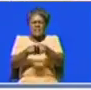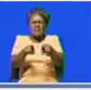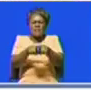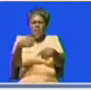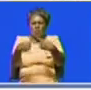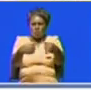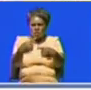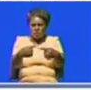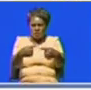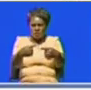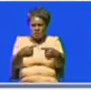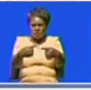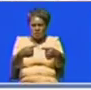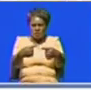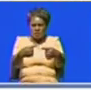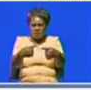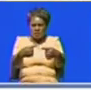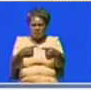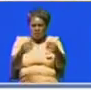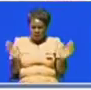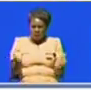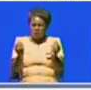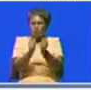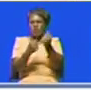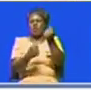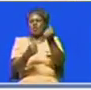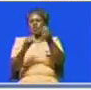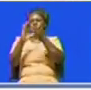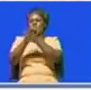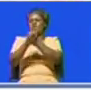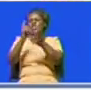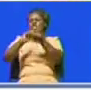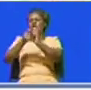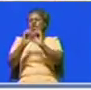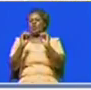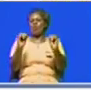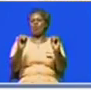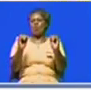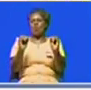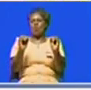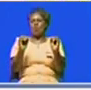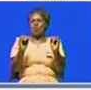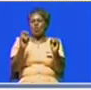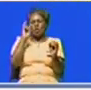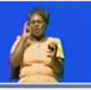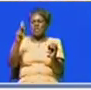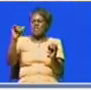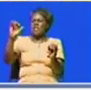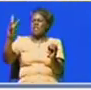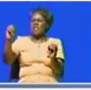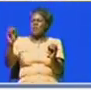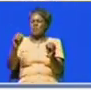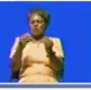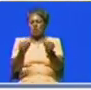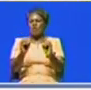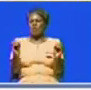continuing, fueled on and urged on by Jubilee, that you don't have to do anything. You don't have to look at why the KIMS kit did not transmit